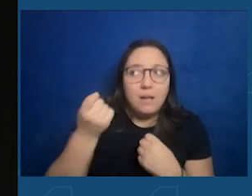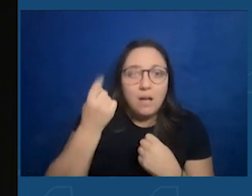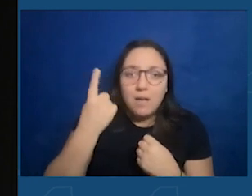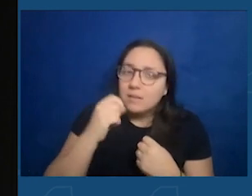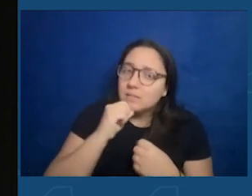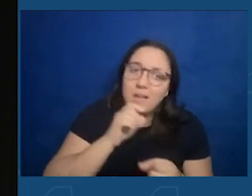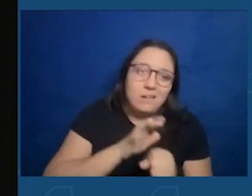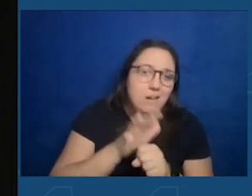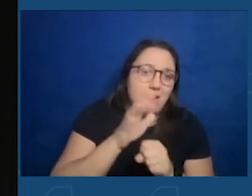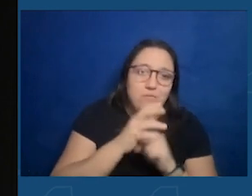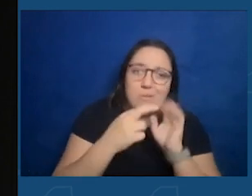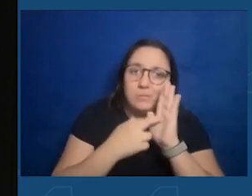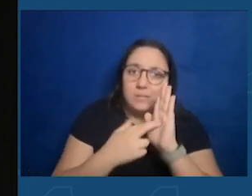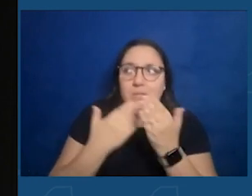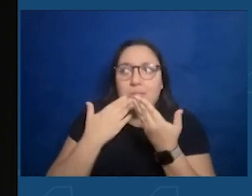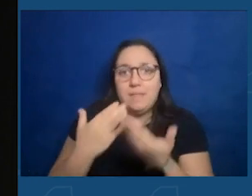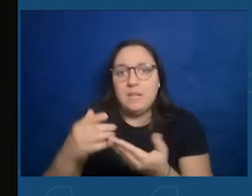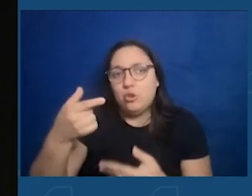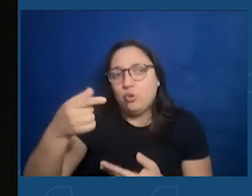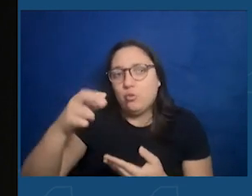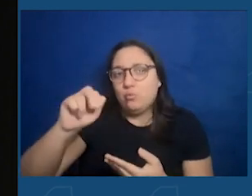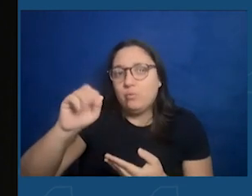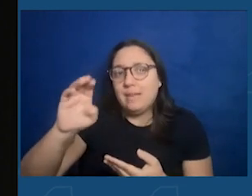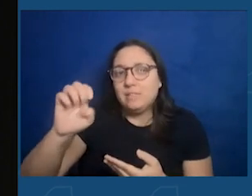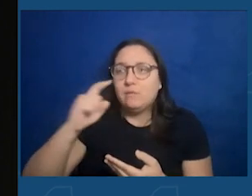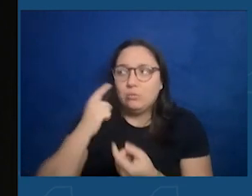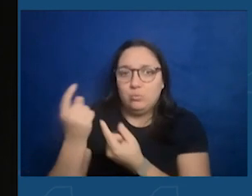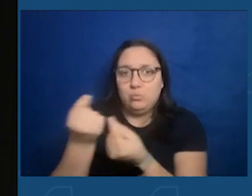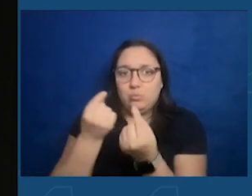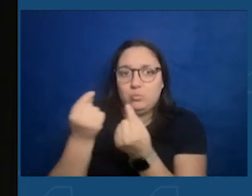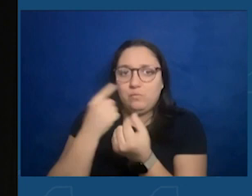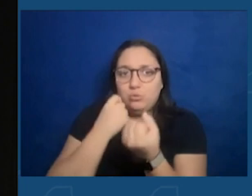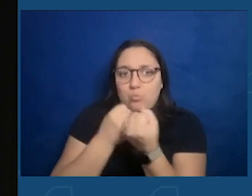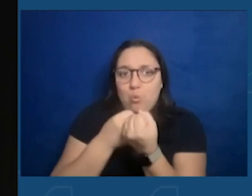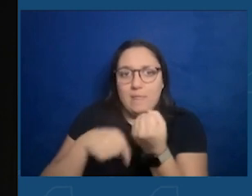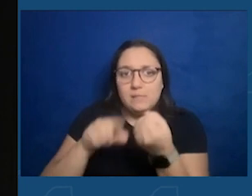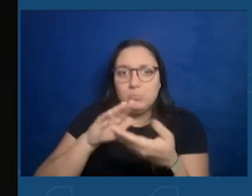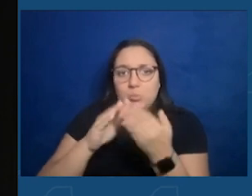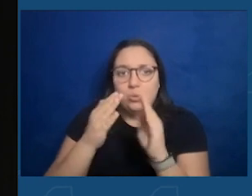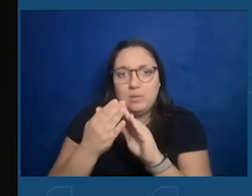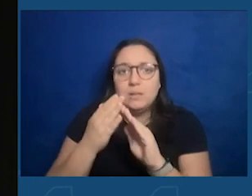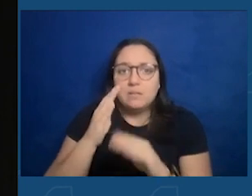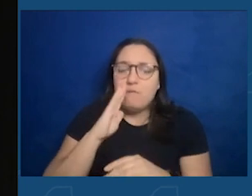representatives. And so, Grace, I want to thank you for all you do for this community and for our deep friendship.